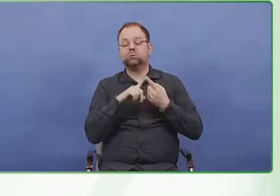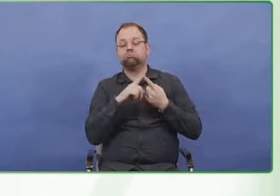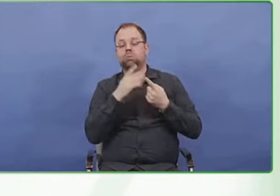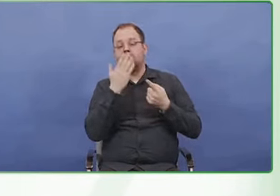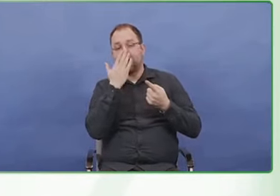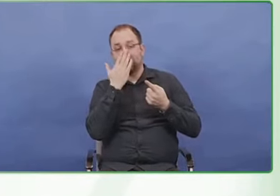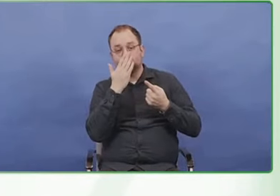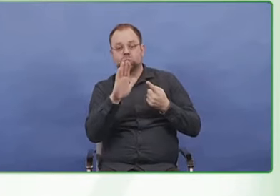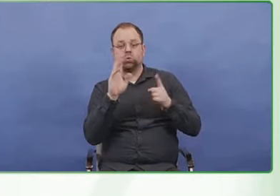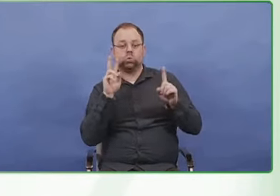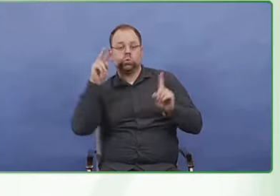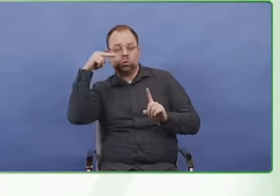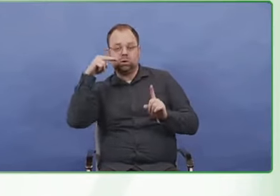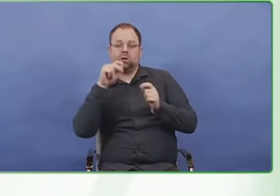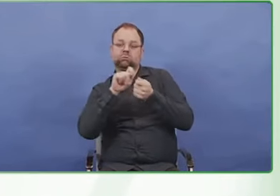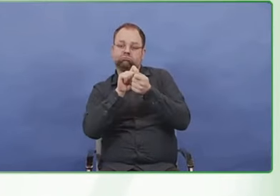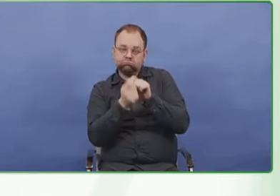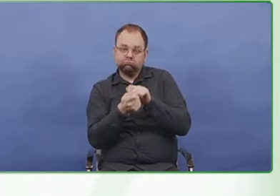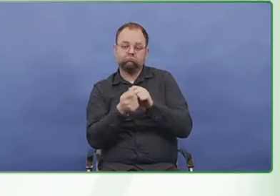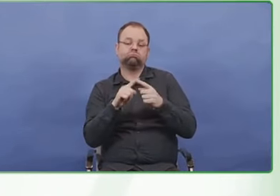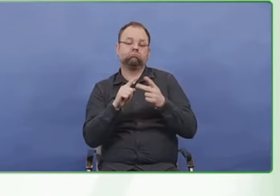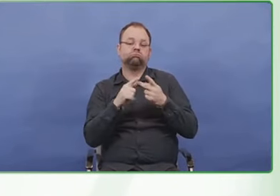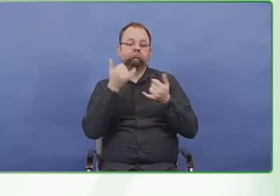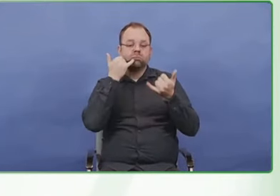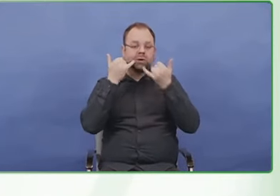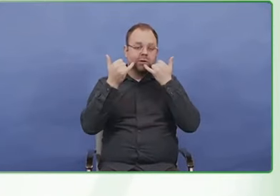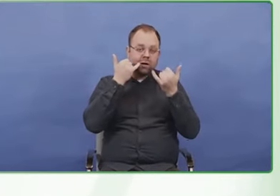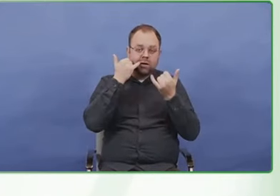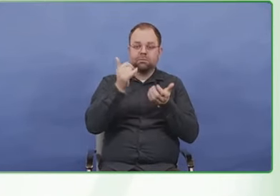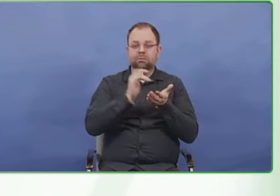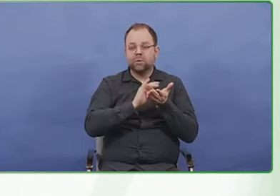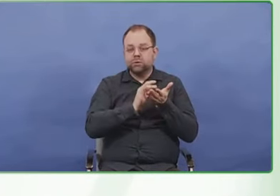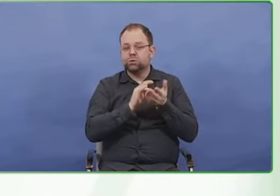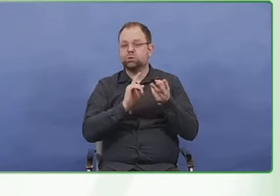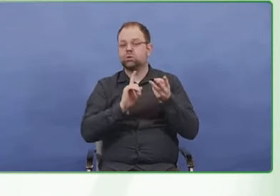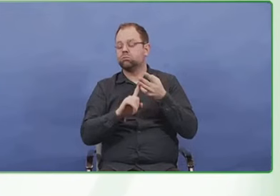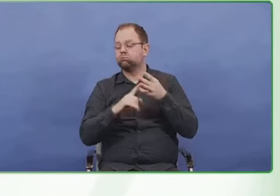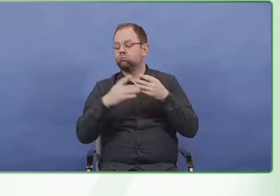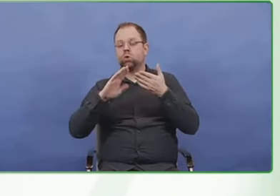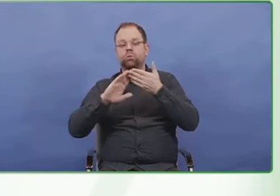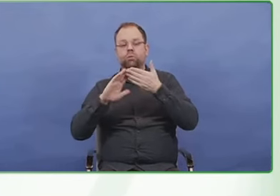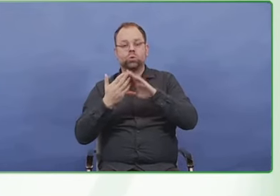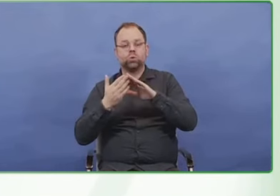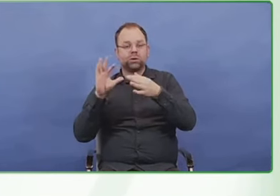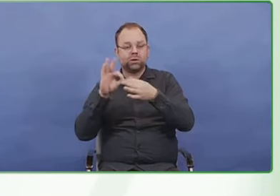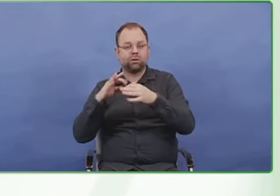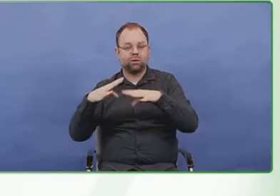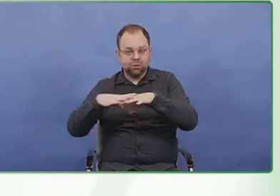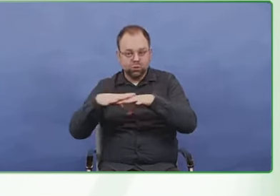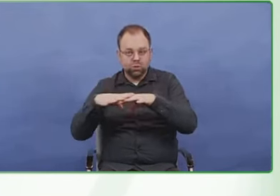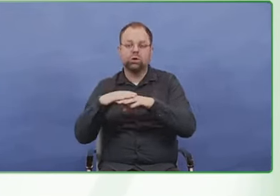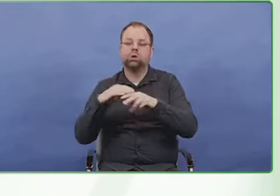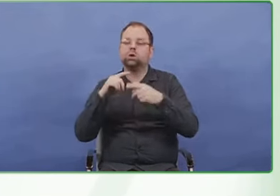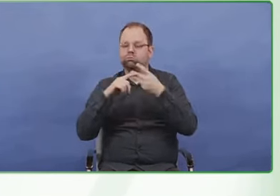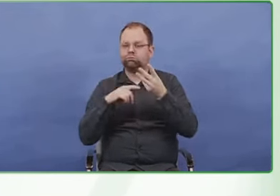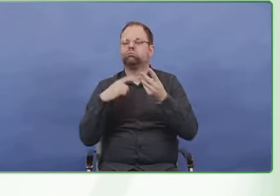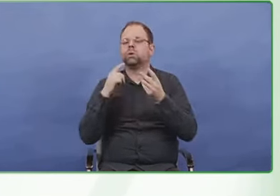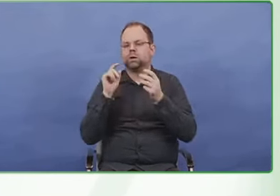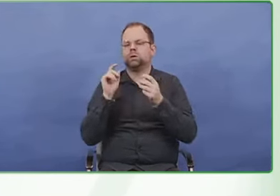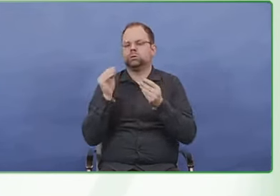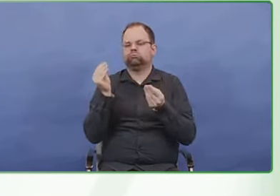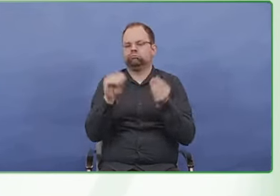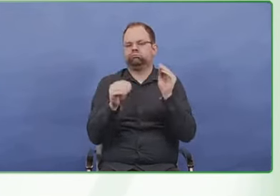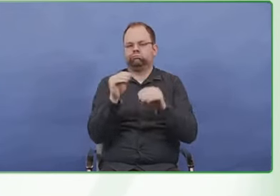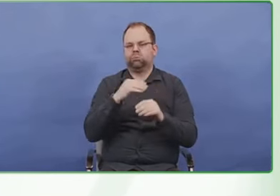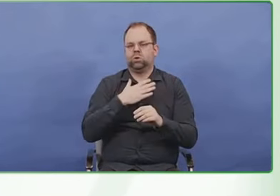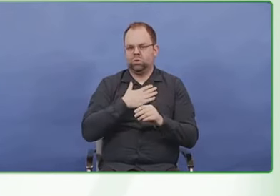persons' rights when it comes to decision-making about everyday our everyday lives. And so that's a clear example of what Ireland is doing in